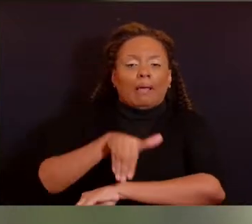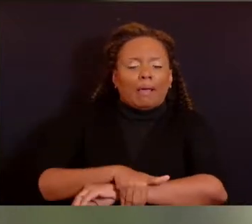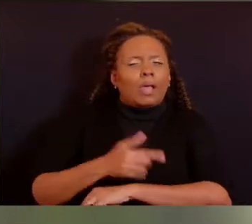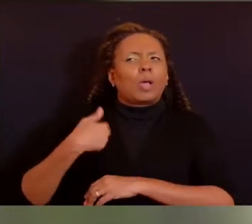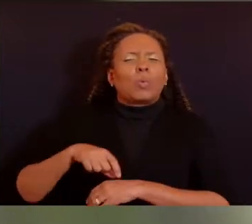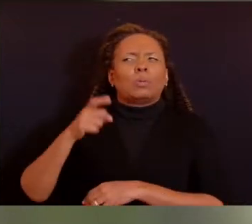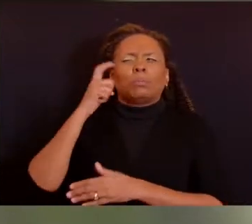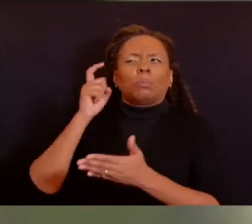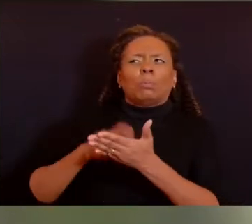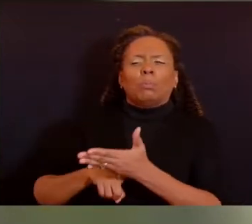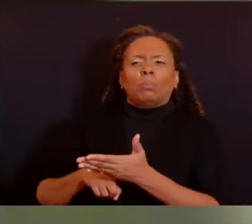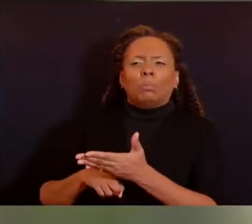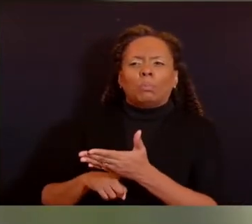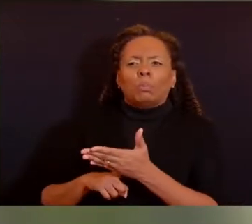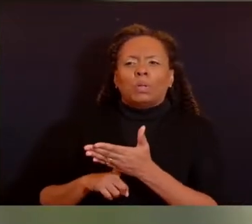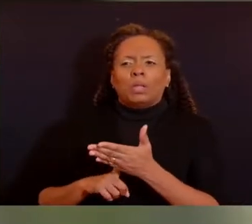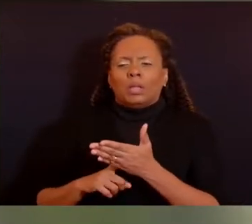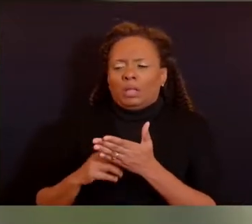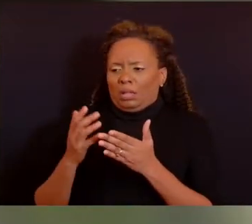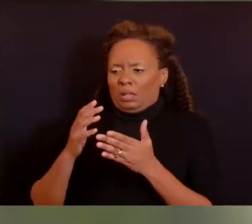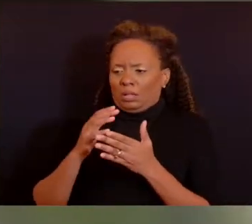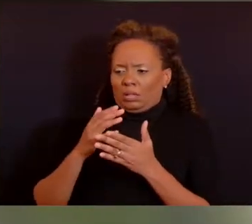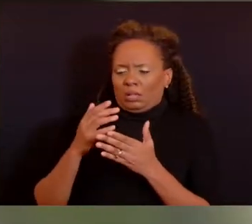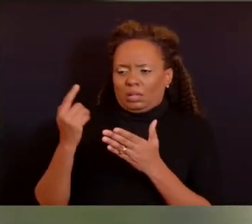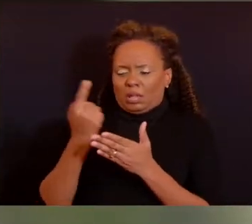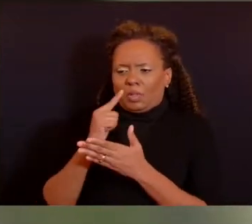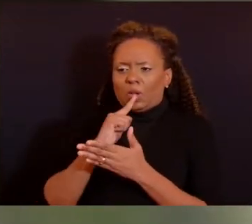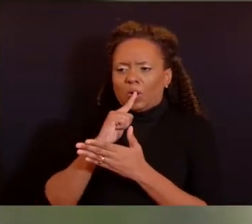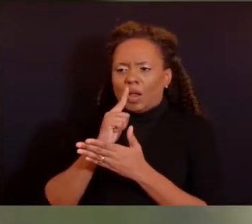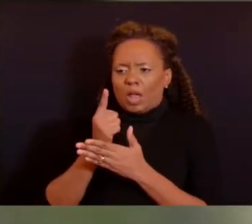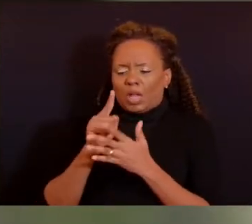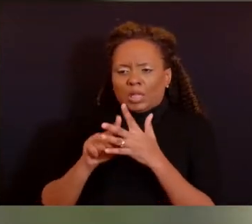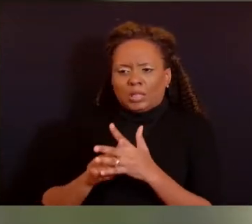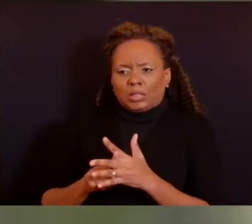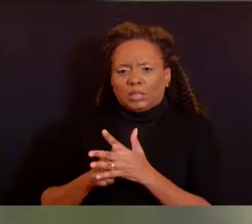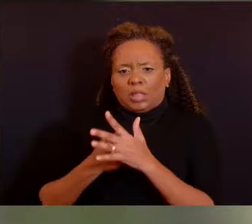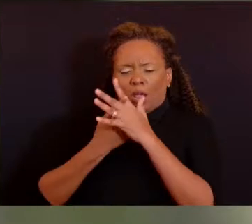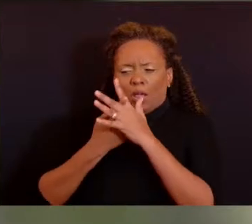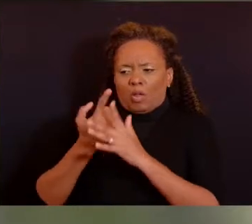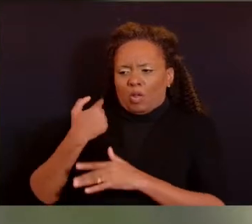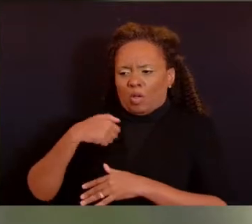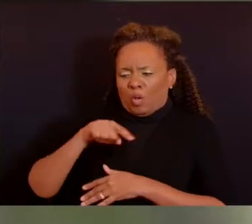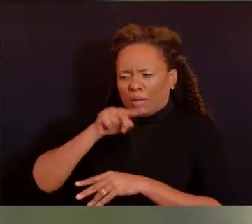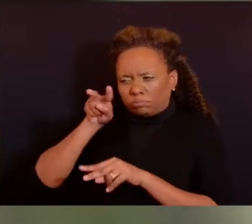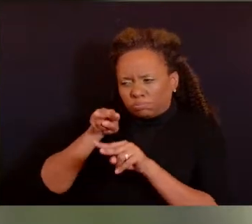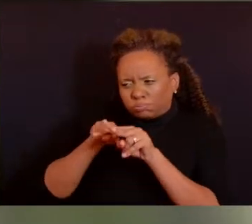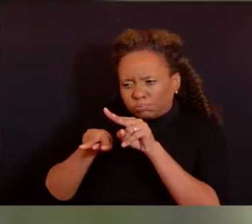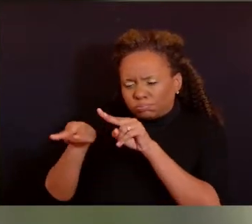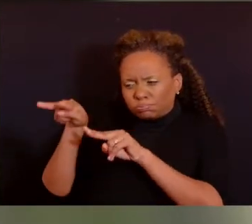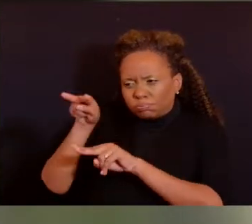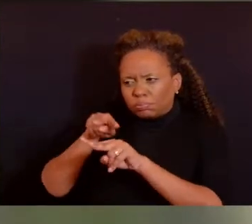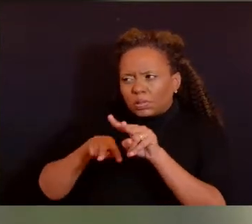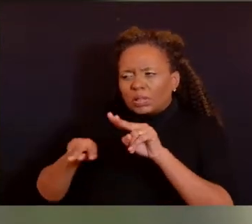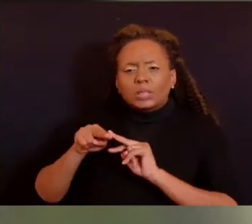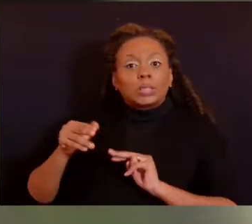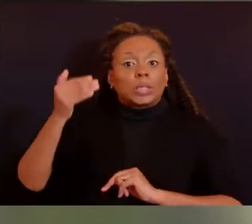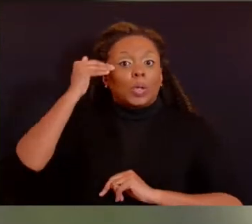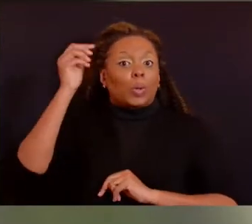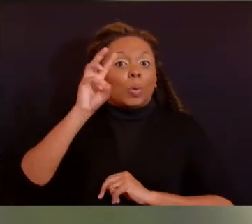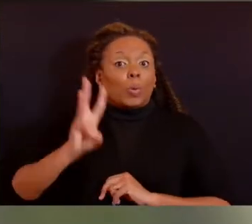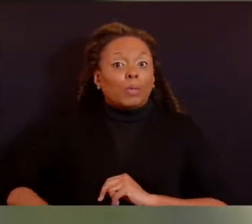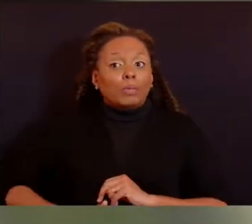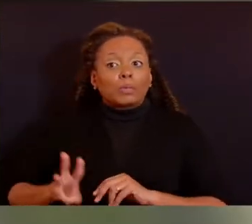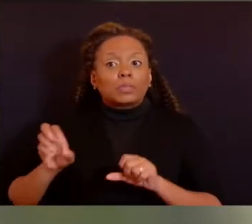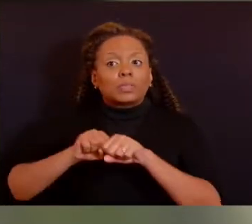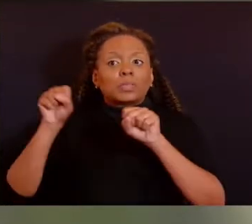system, a very small vortex that developed to our east-northeast, and we were keeping our eye on. Now, the thing about these systems, most of the